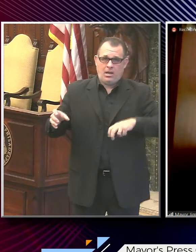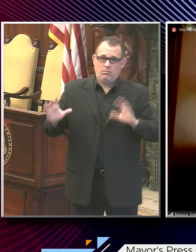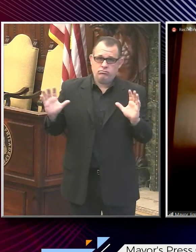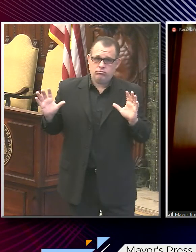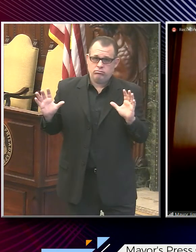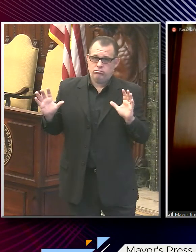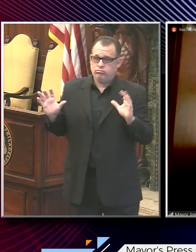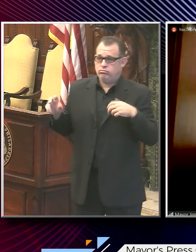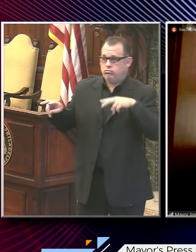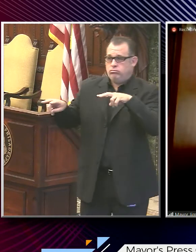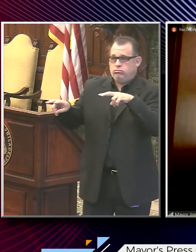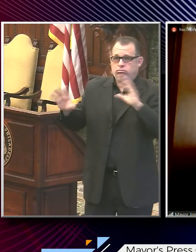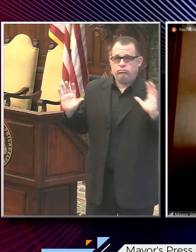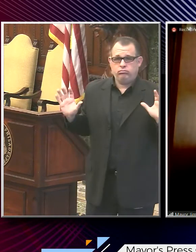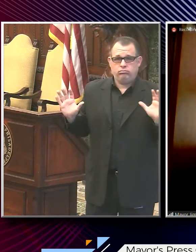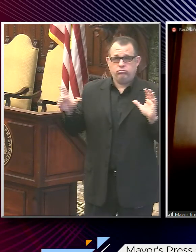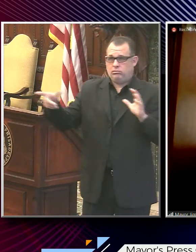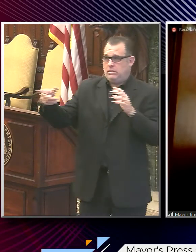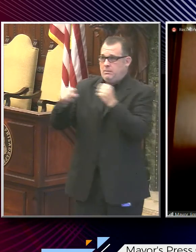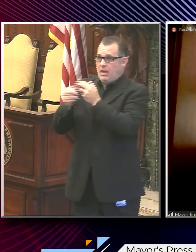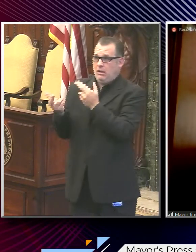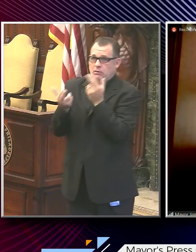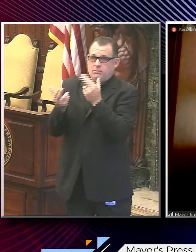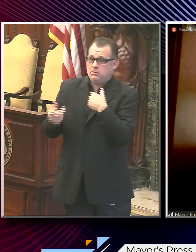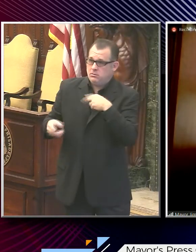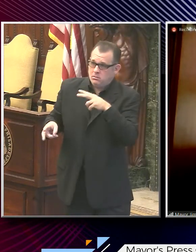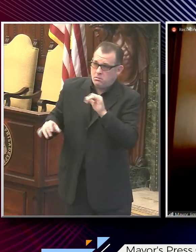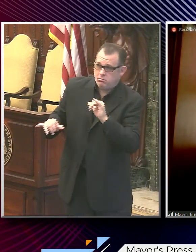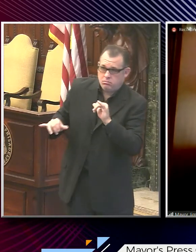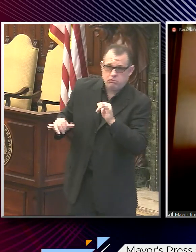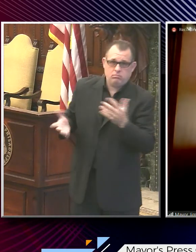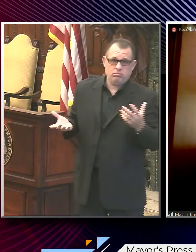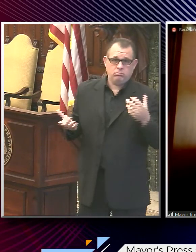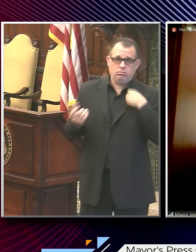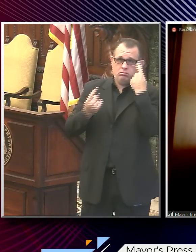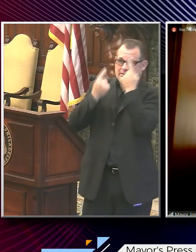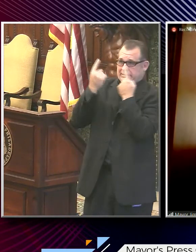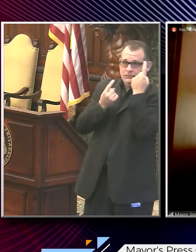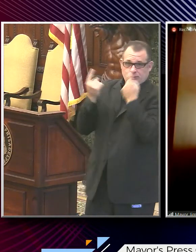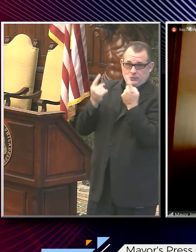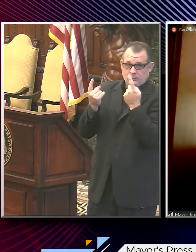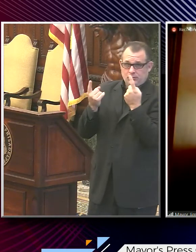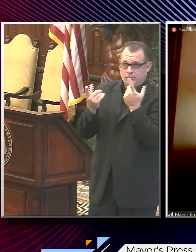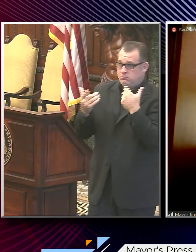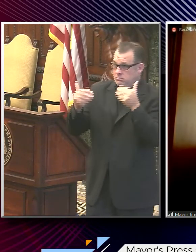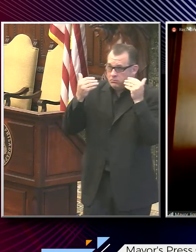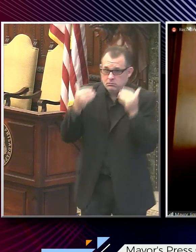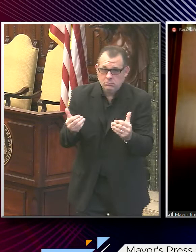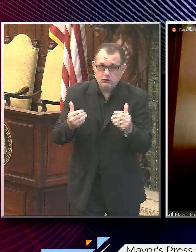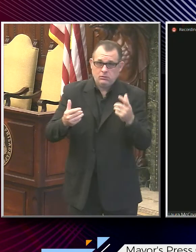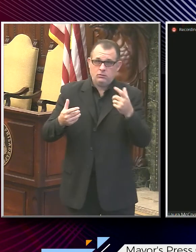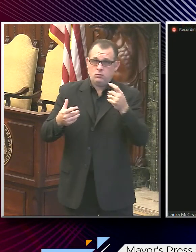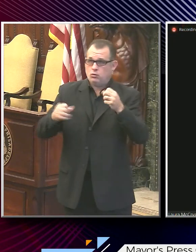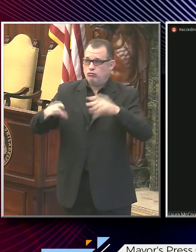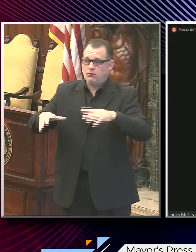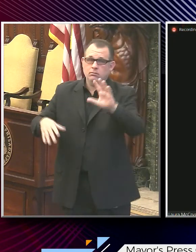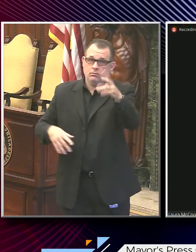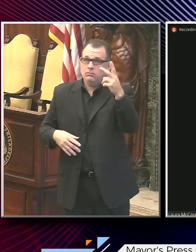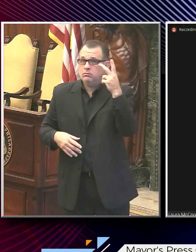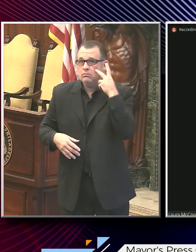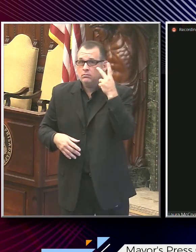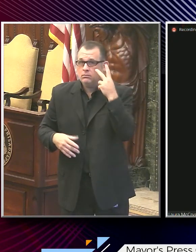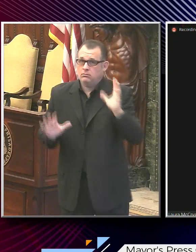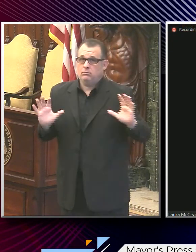and there will be a recommendation, and that recommendation will be considered, and will we move forward or not? Okay,